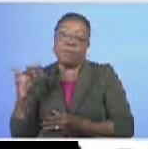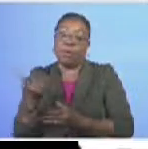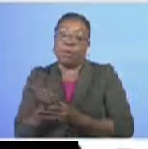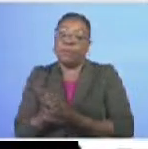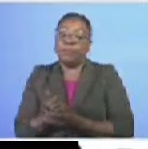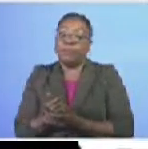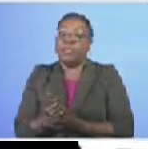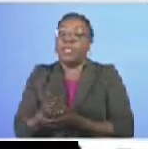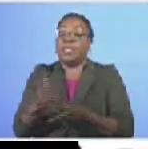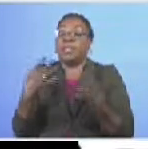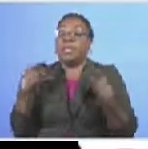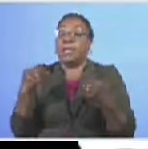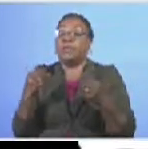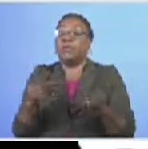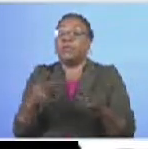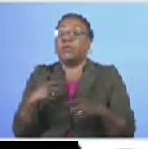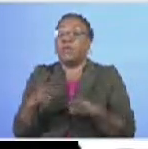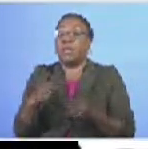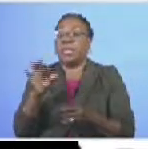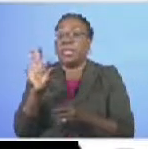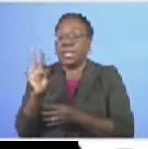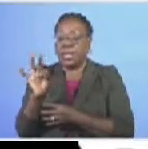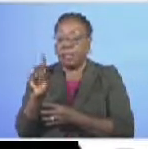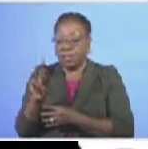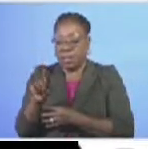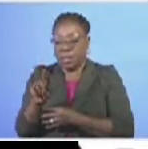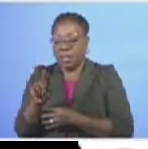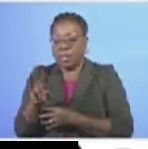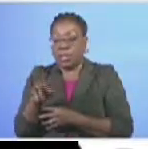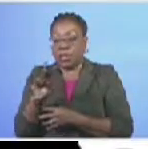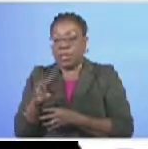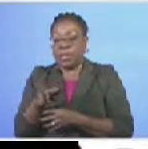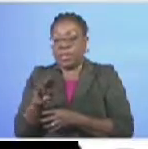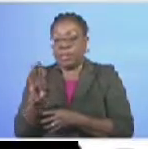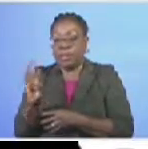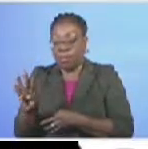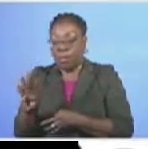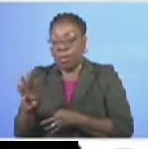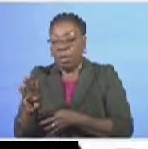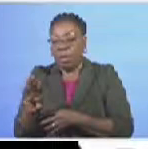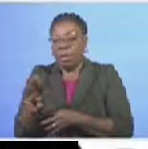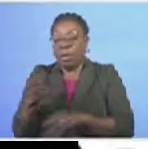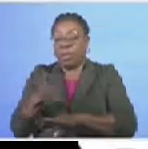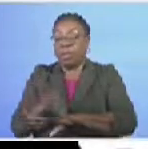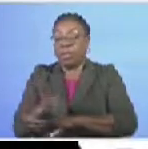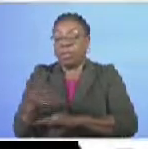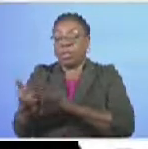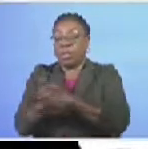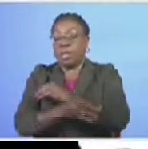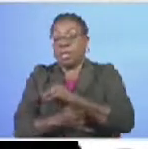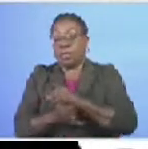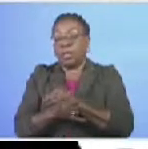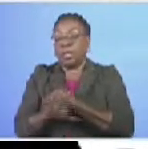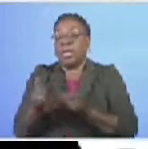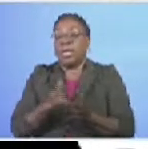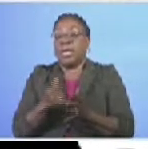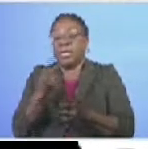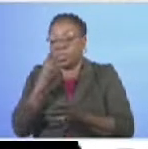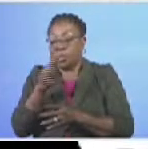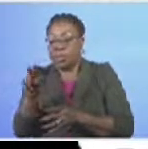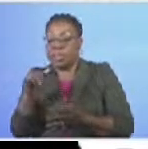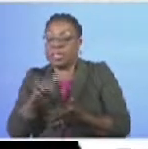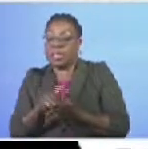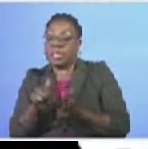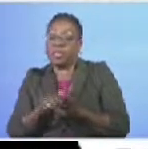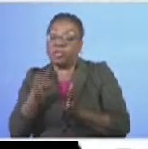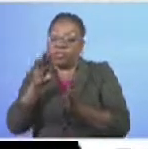officials, he says, reported 21 and 24 confirmed COVID-19 cases respectively across the country. It is noted that